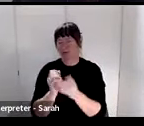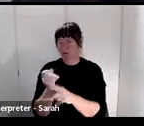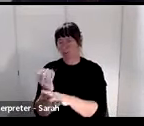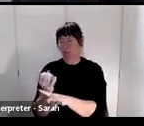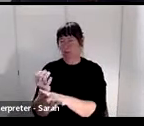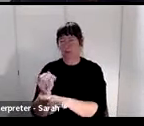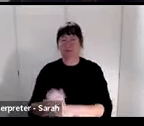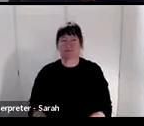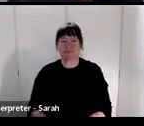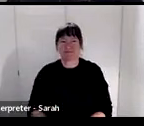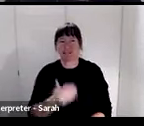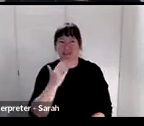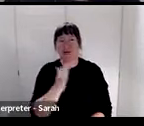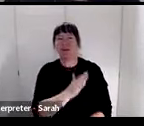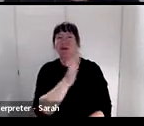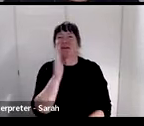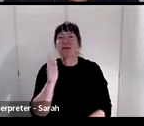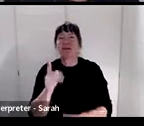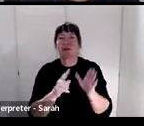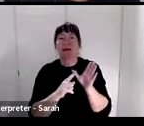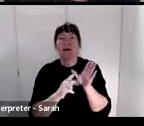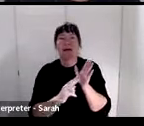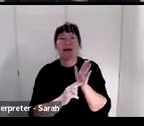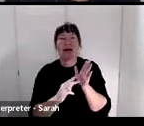right. Anahila.